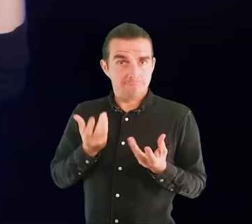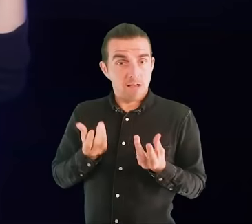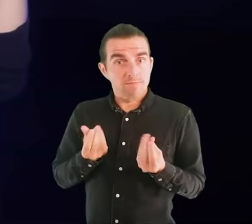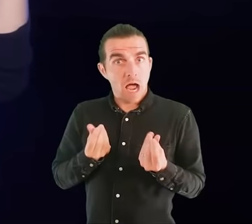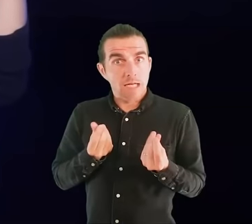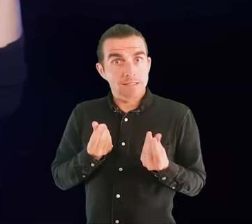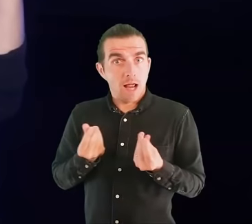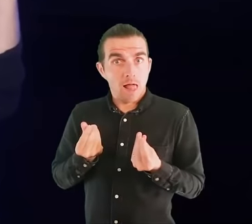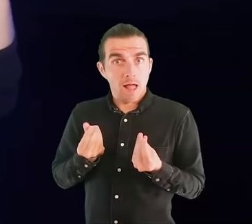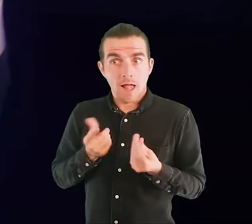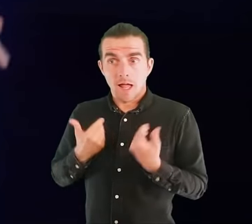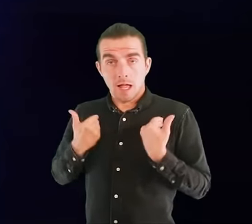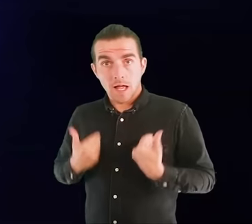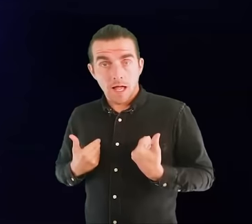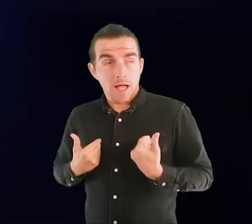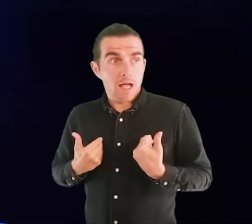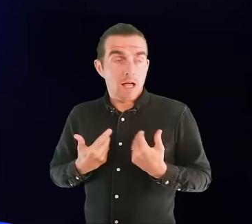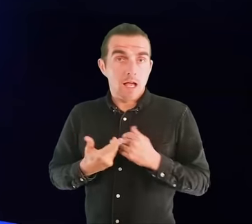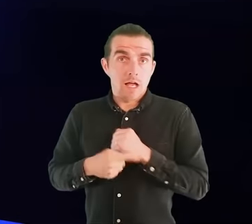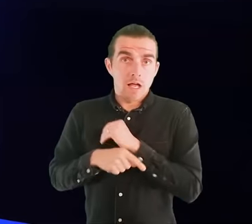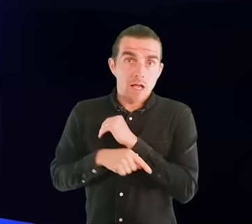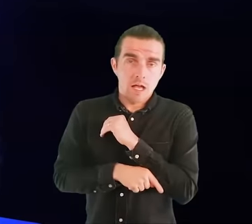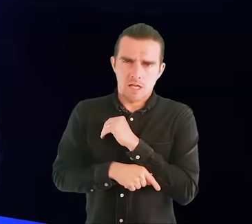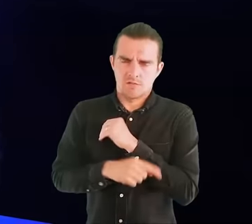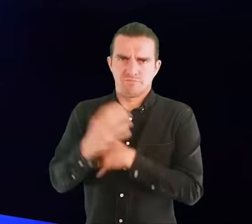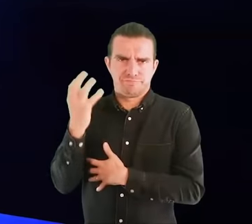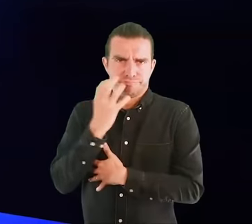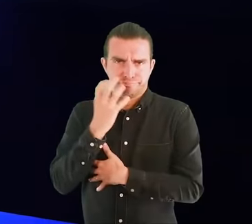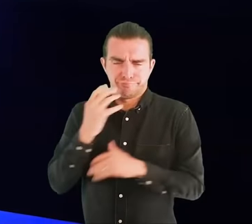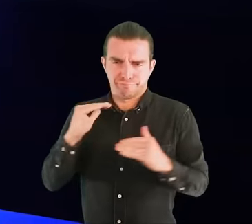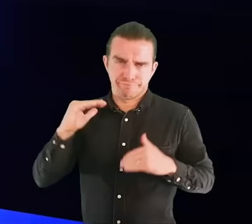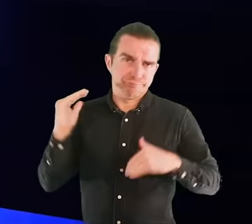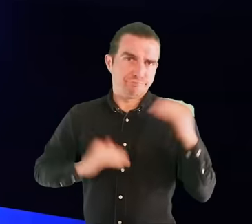divide? Or would they help us to close the gap?